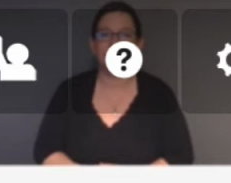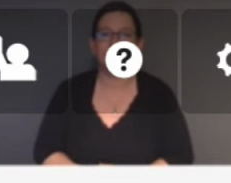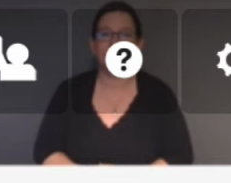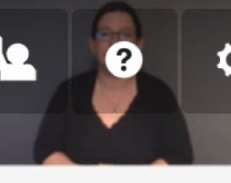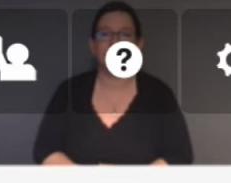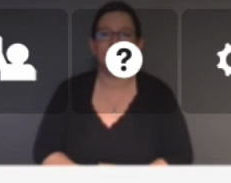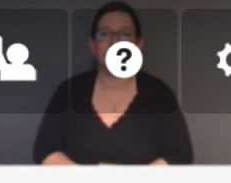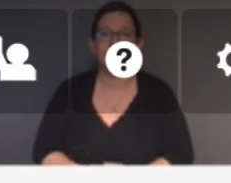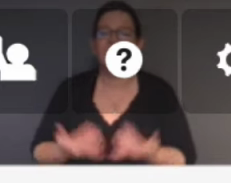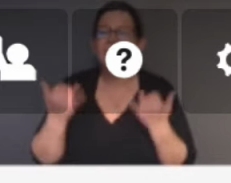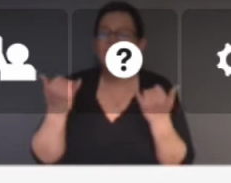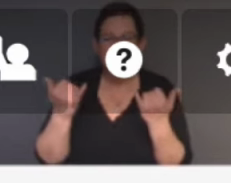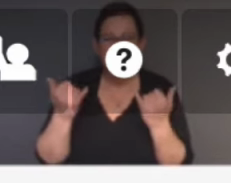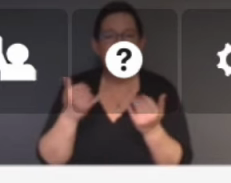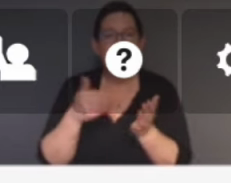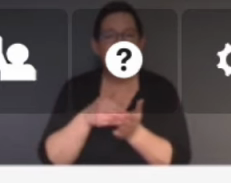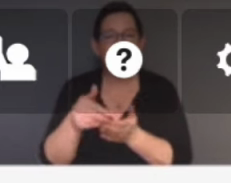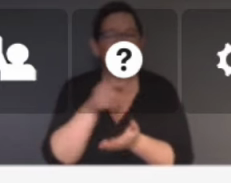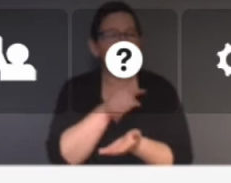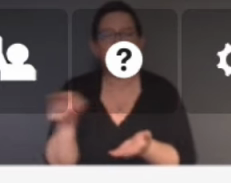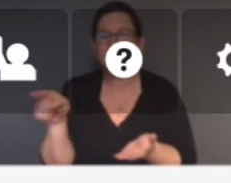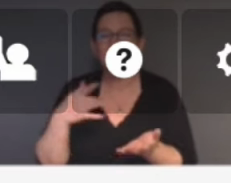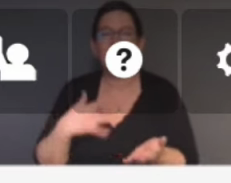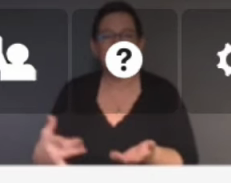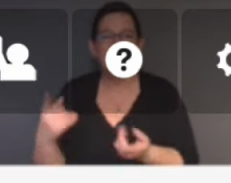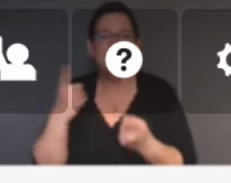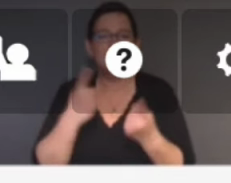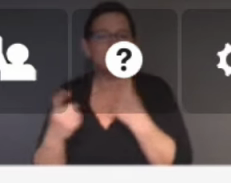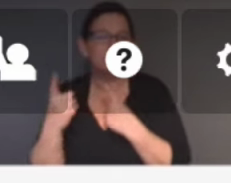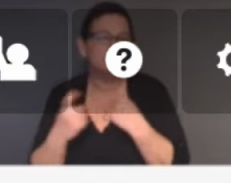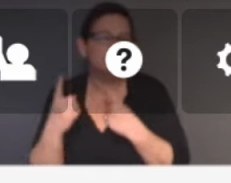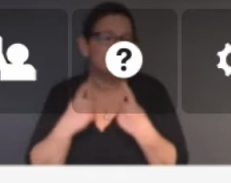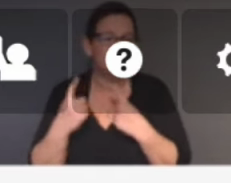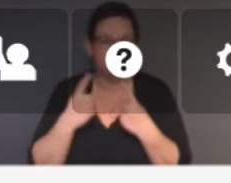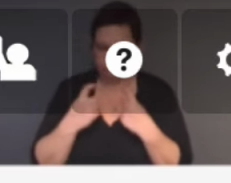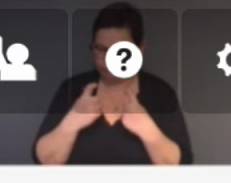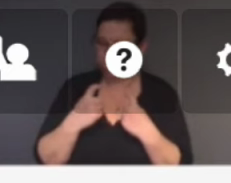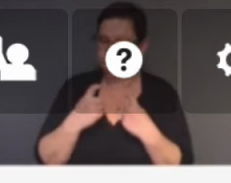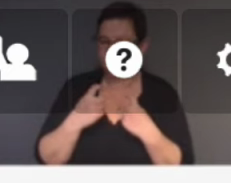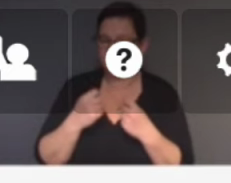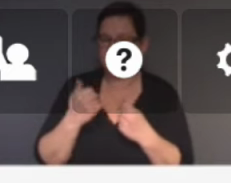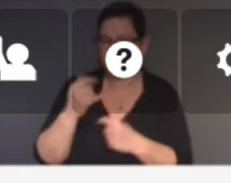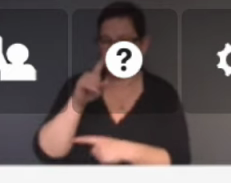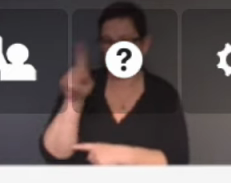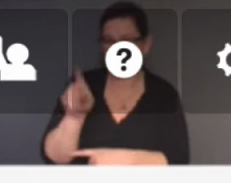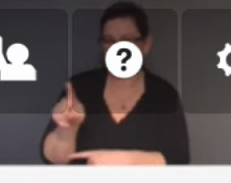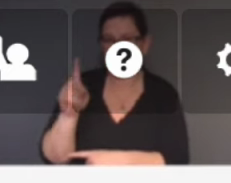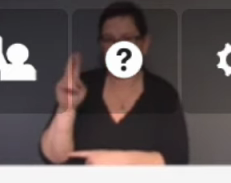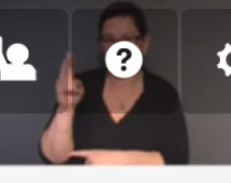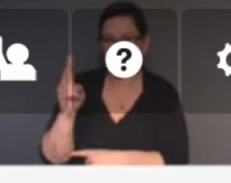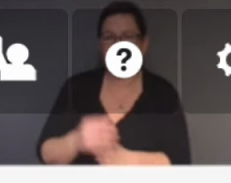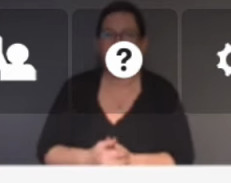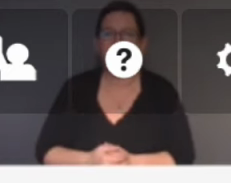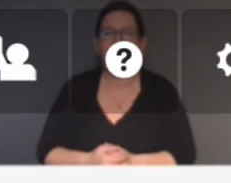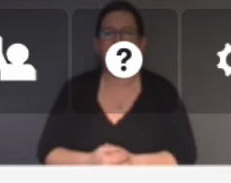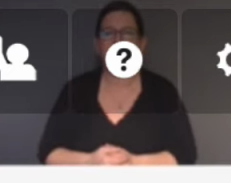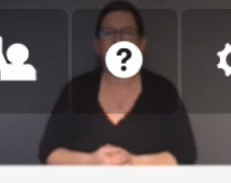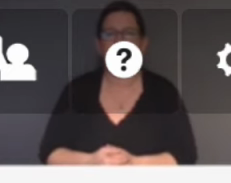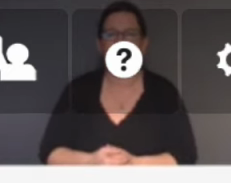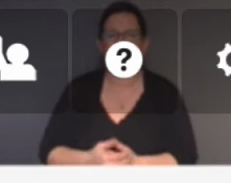Why do I have to provide the income I earned outside Canada in past years on my application to get benefits